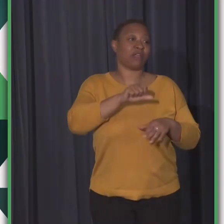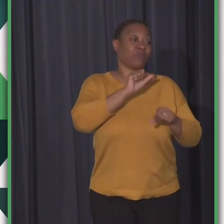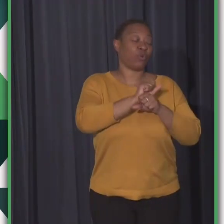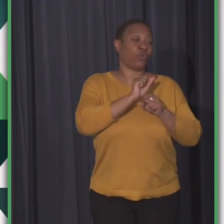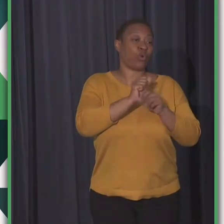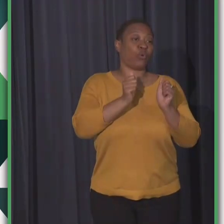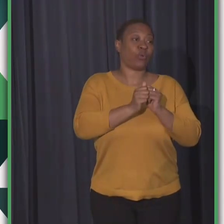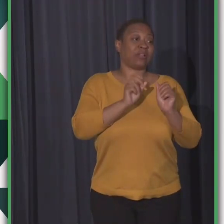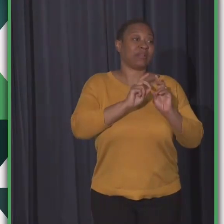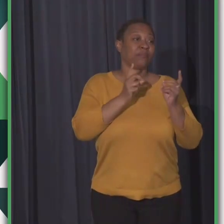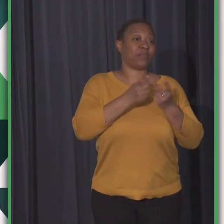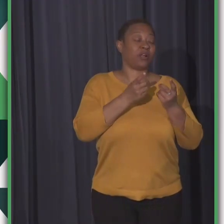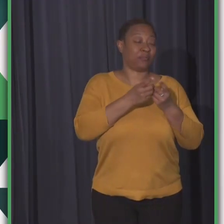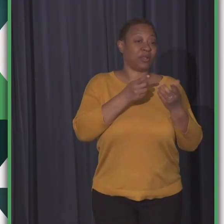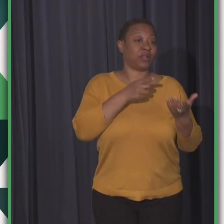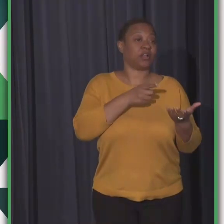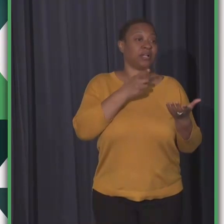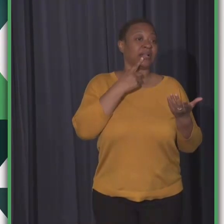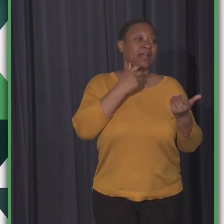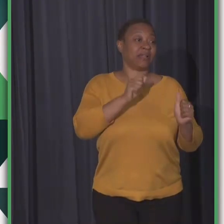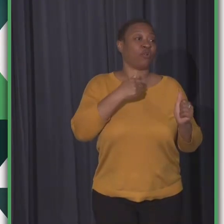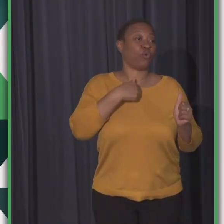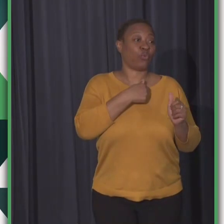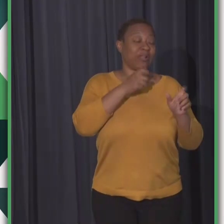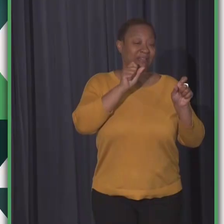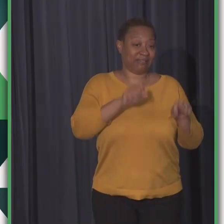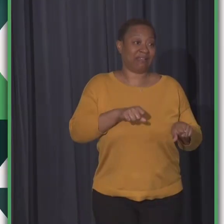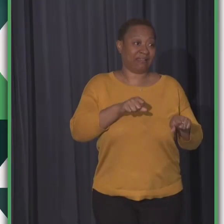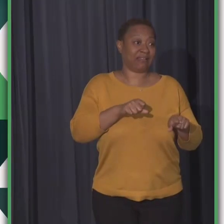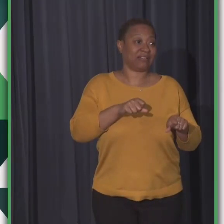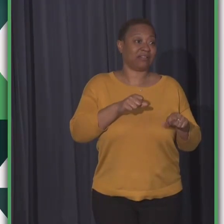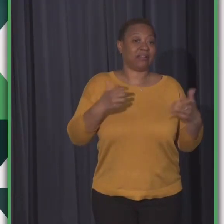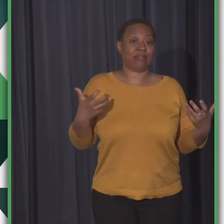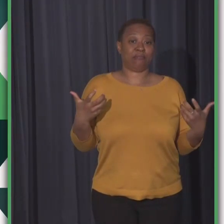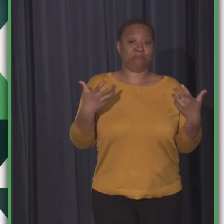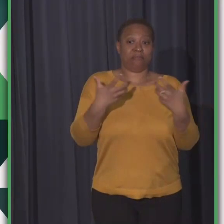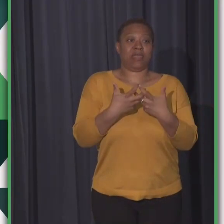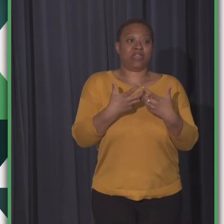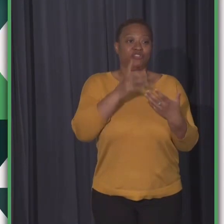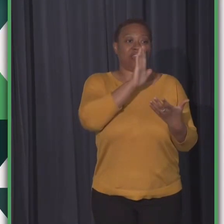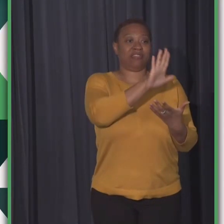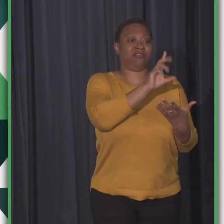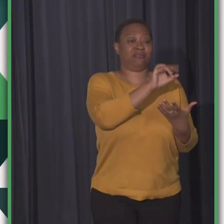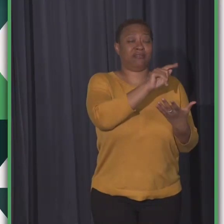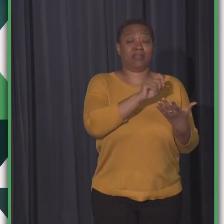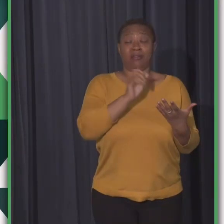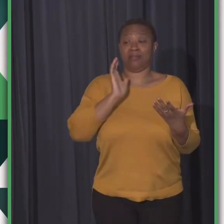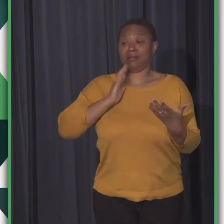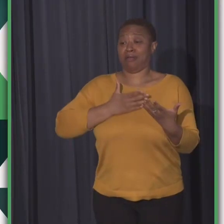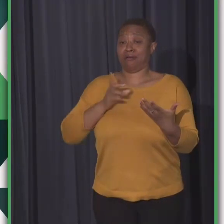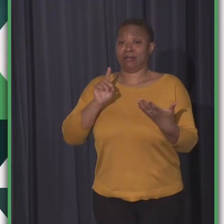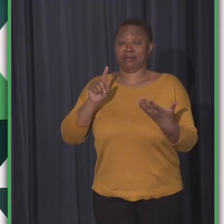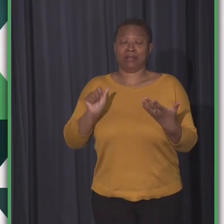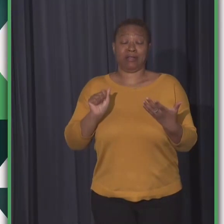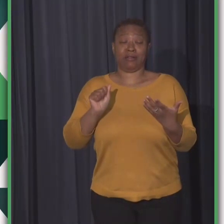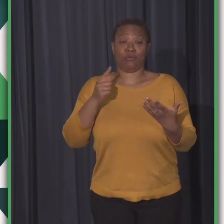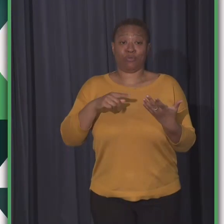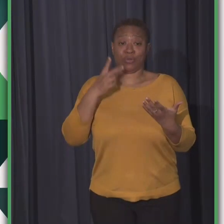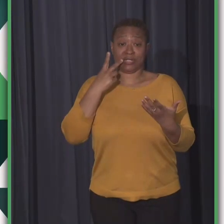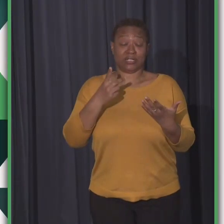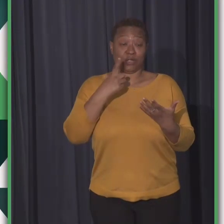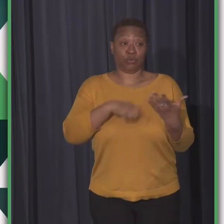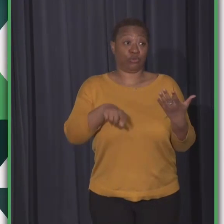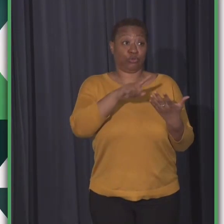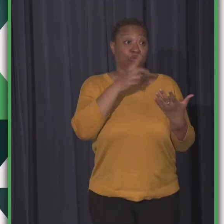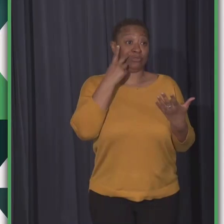the department in an effort to make sure that we can match this up to where what we are seeing and what you're